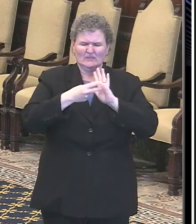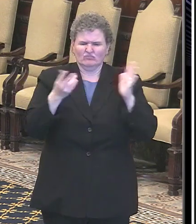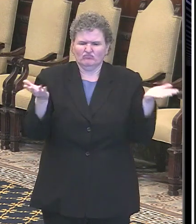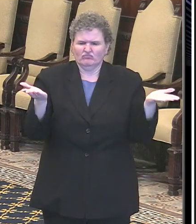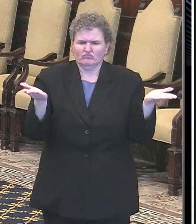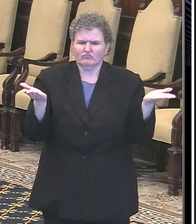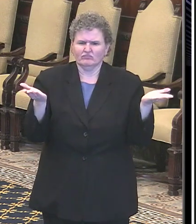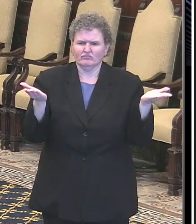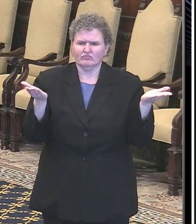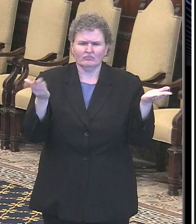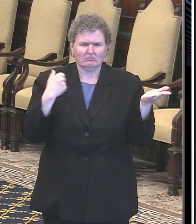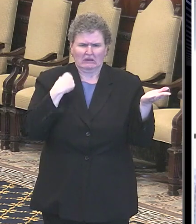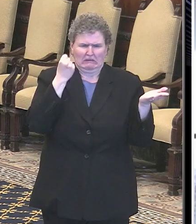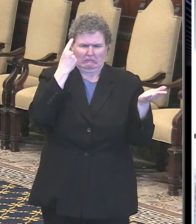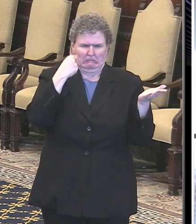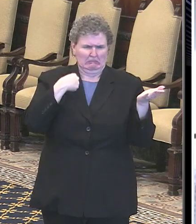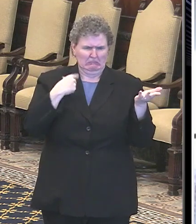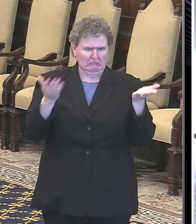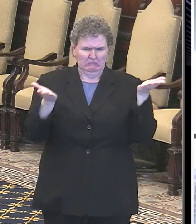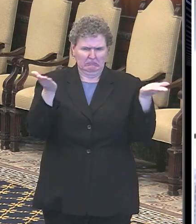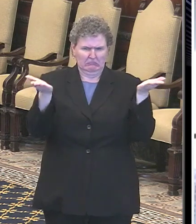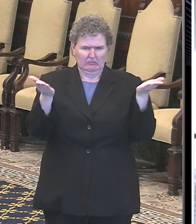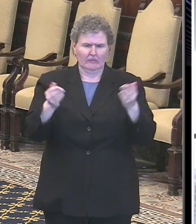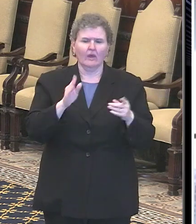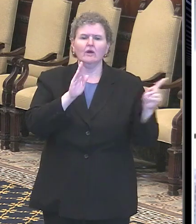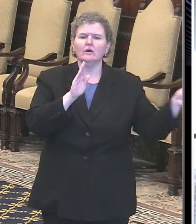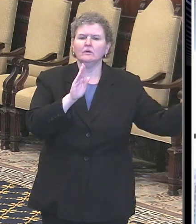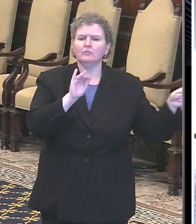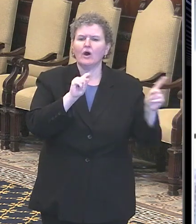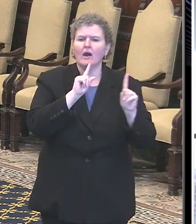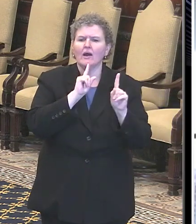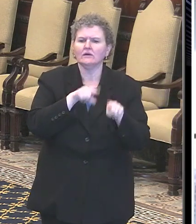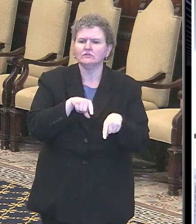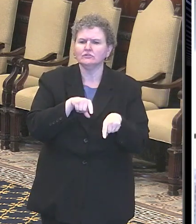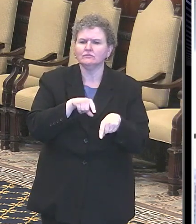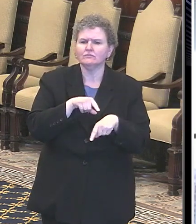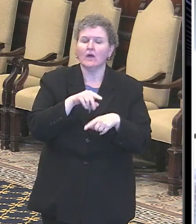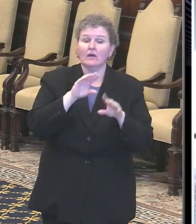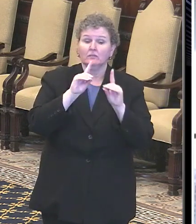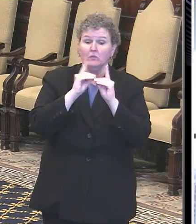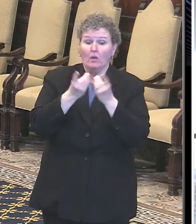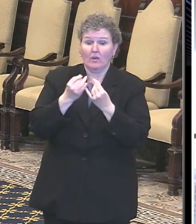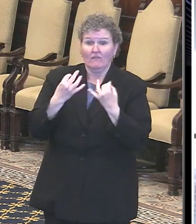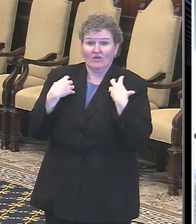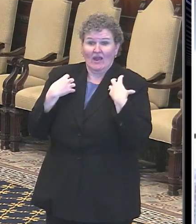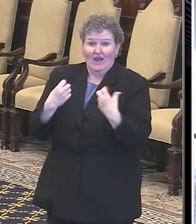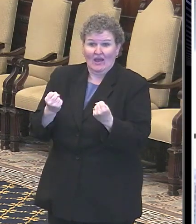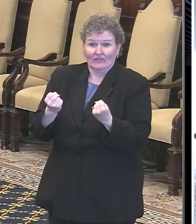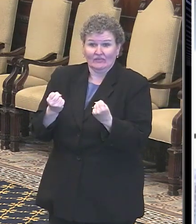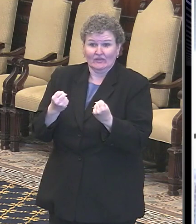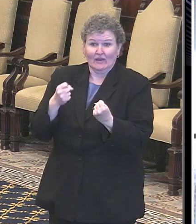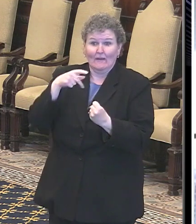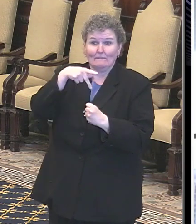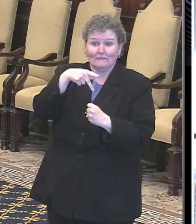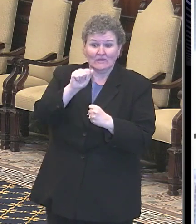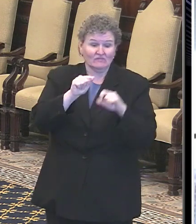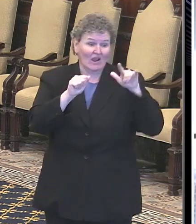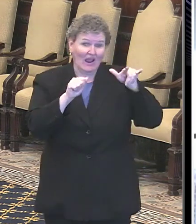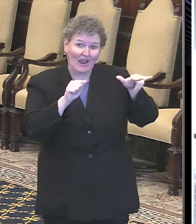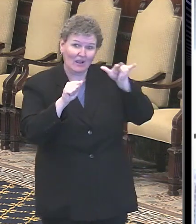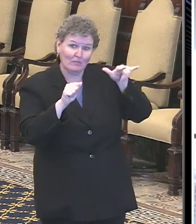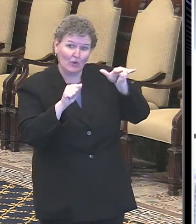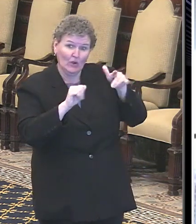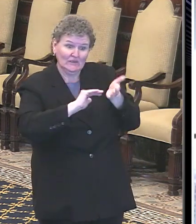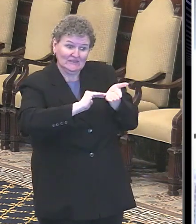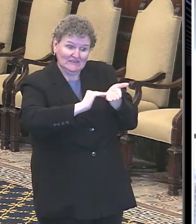operating within the airport? So from my understanding, the Department of Health issued guidelines that Pennsylvania airports are exempt from the order because